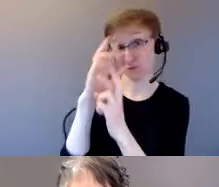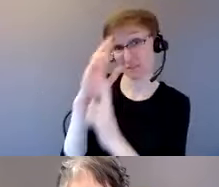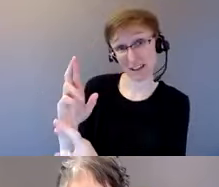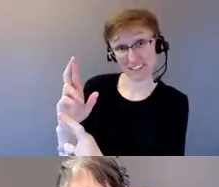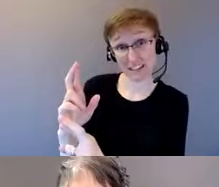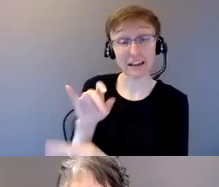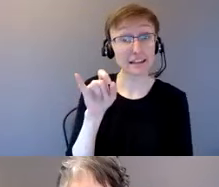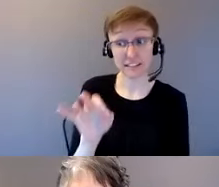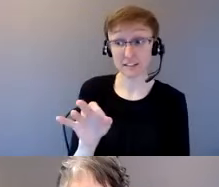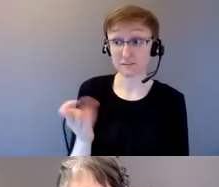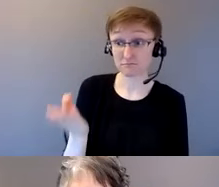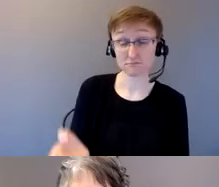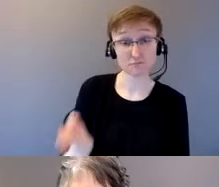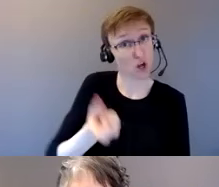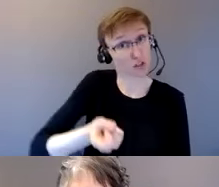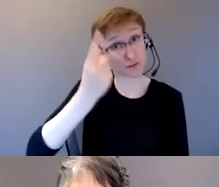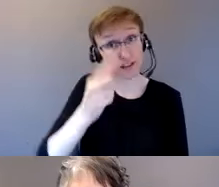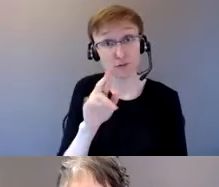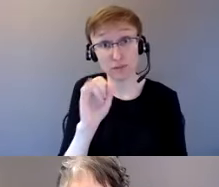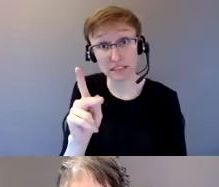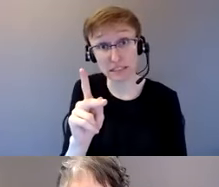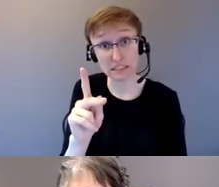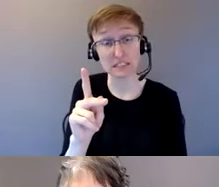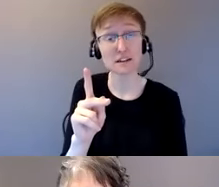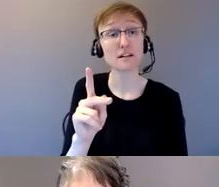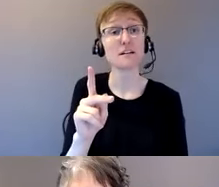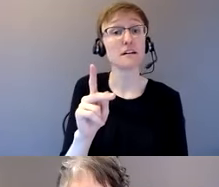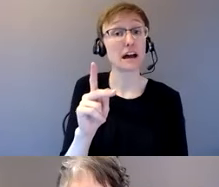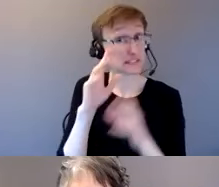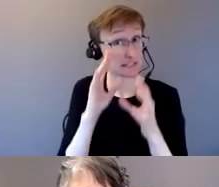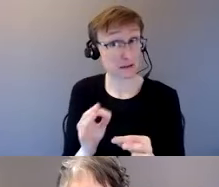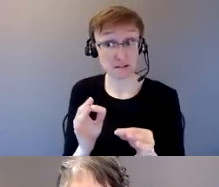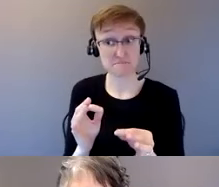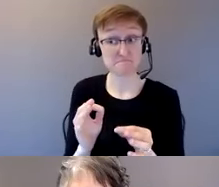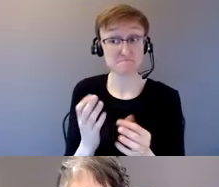and appreciate the reasonably foreseeable consequences. Next slide.